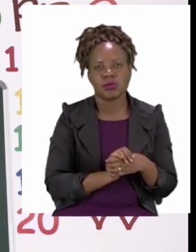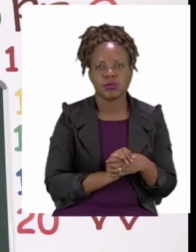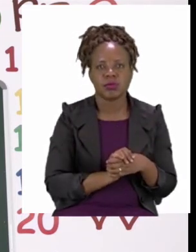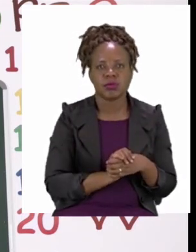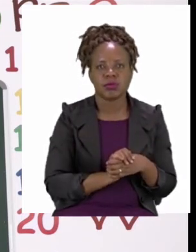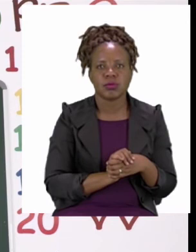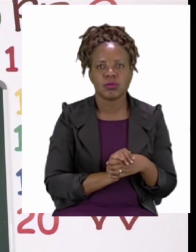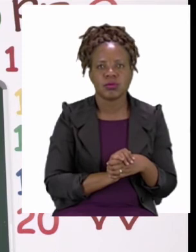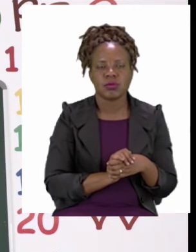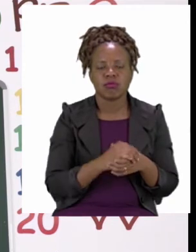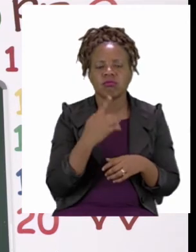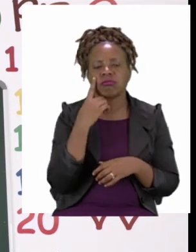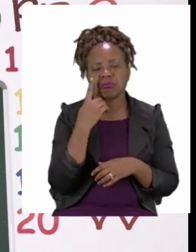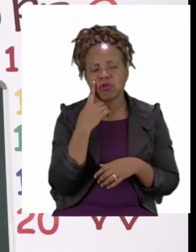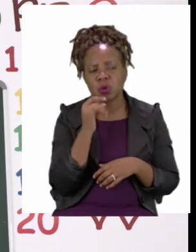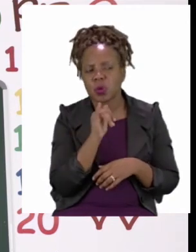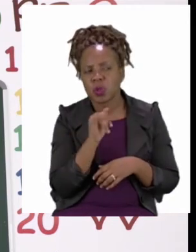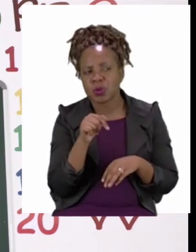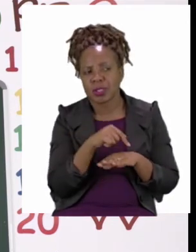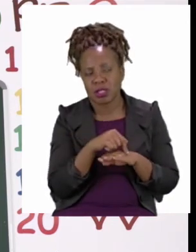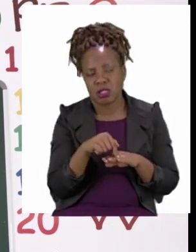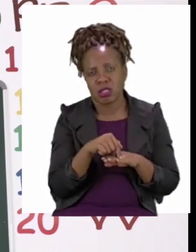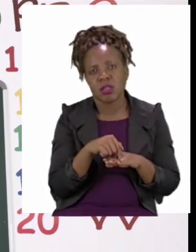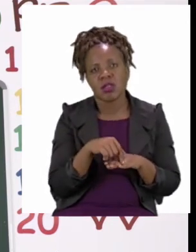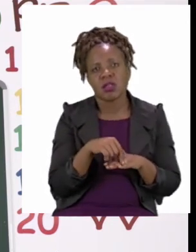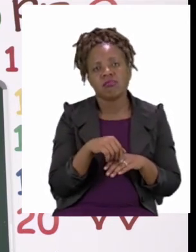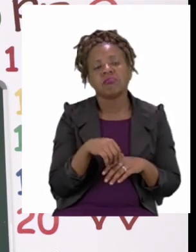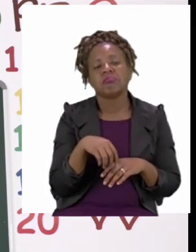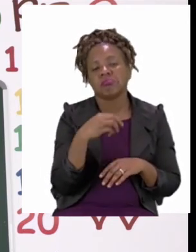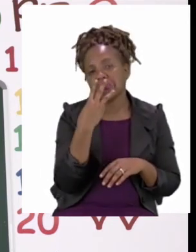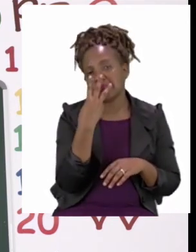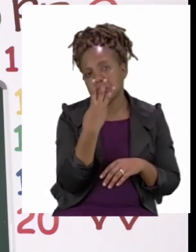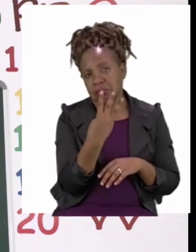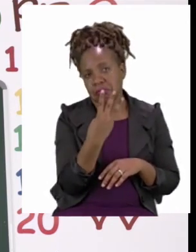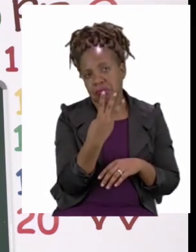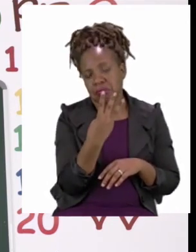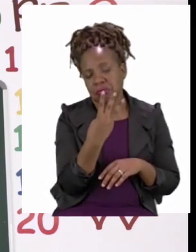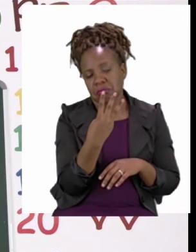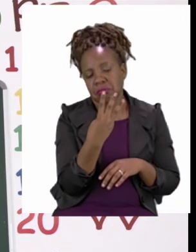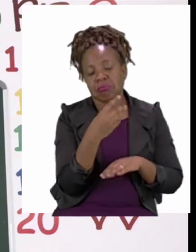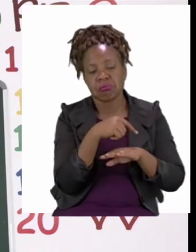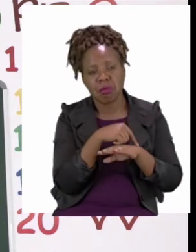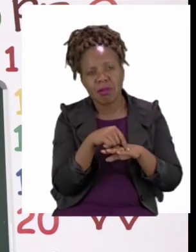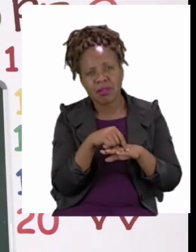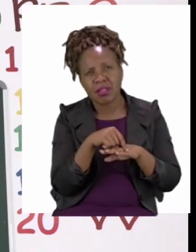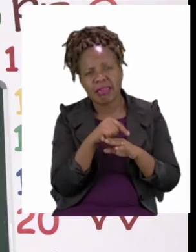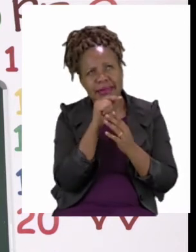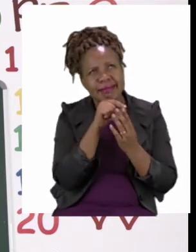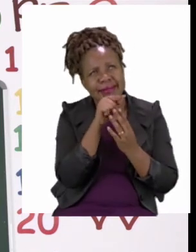38, then we check the one that is underlined, and then we check what it is sitting